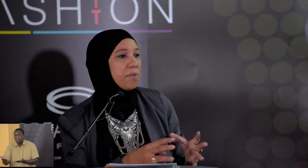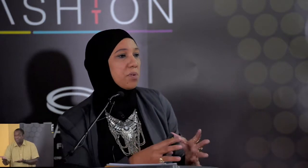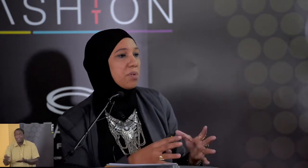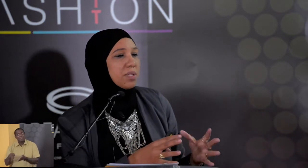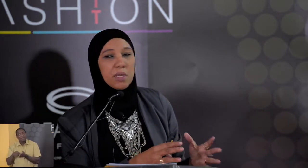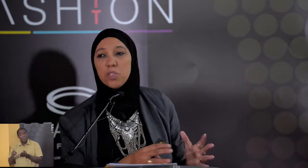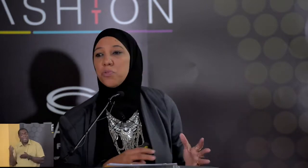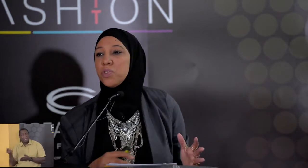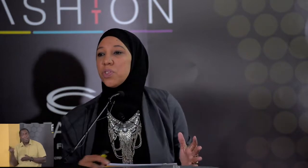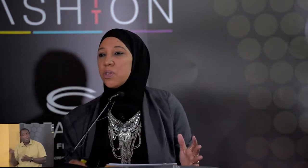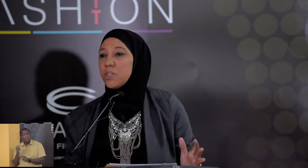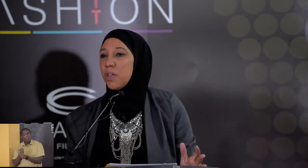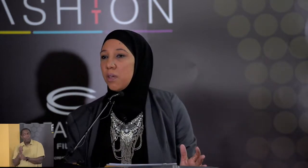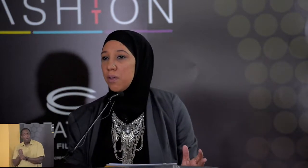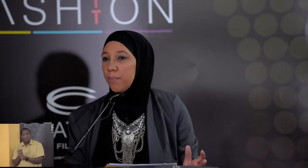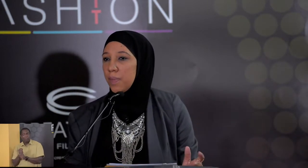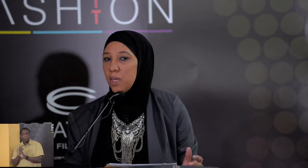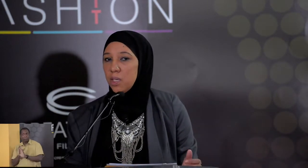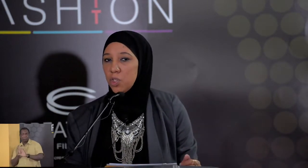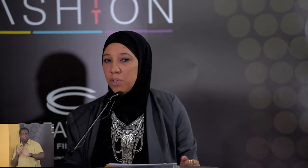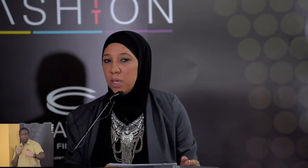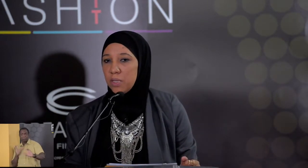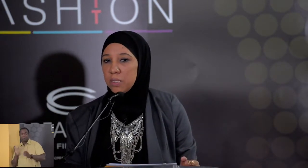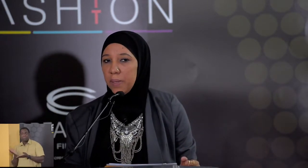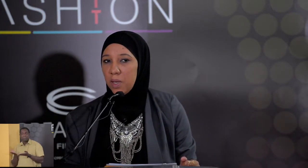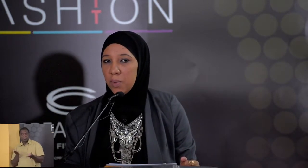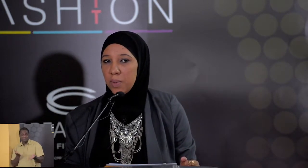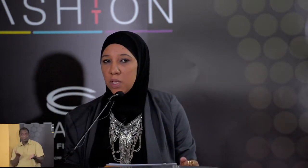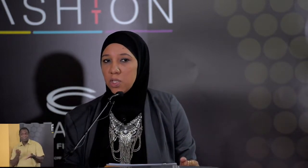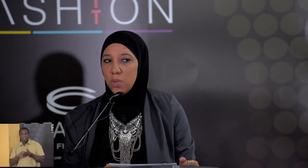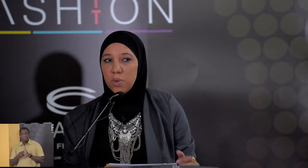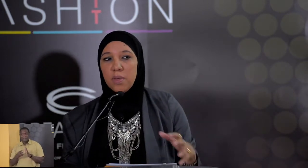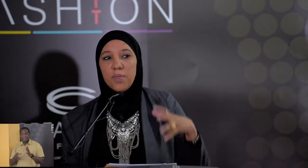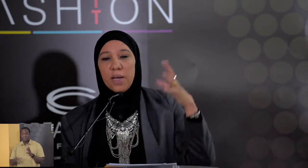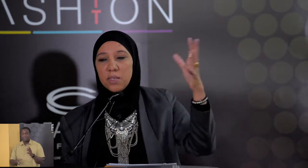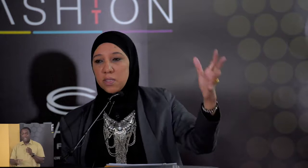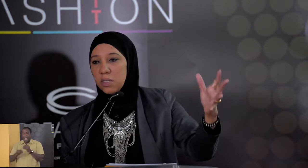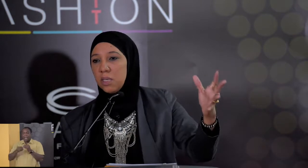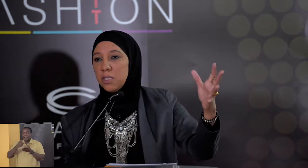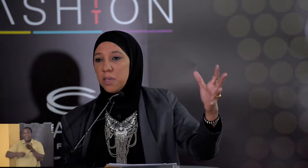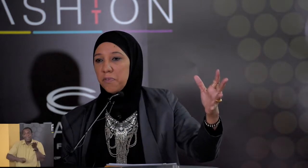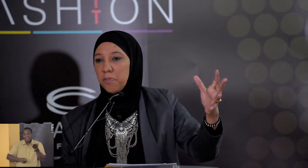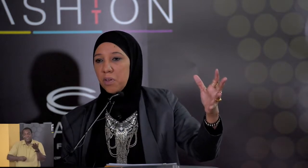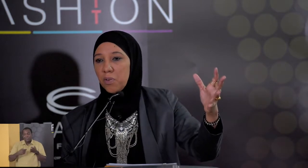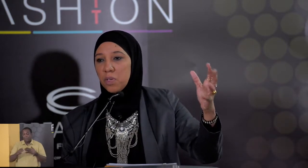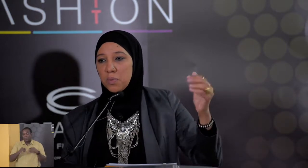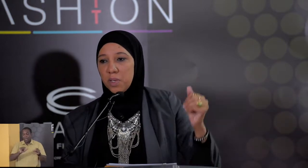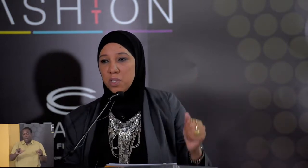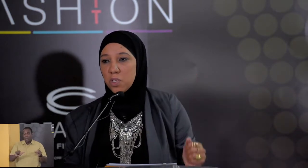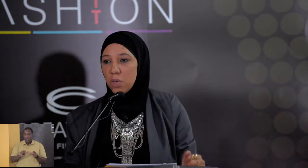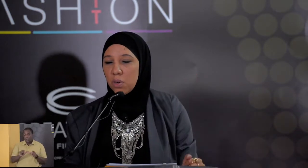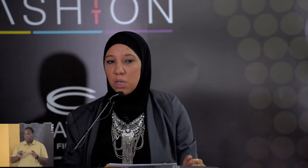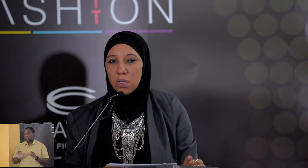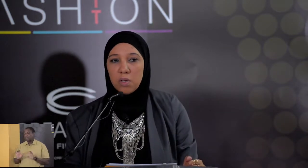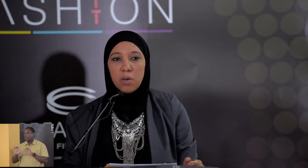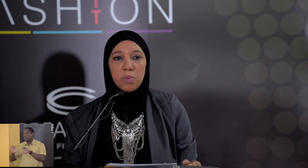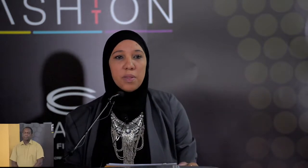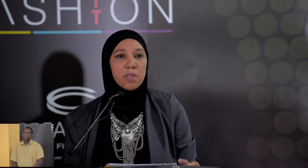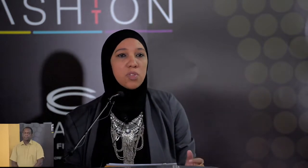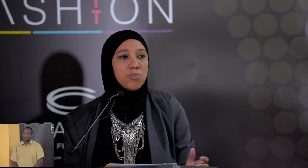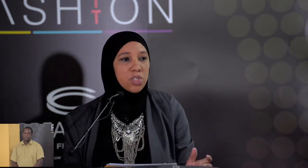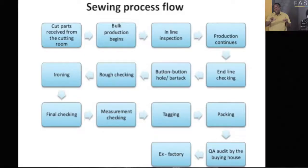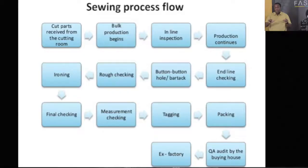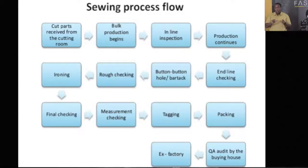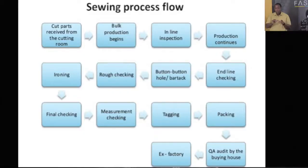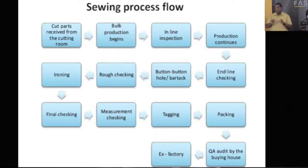retailers if you're selling to retailers here in Trinidad and Tobago. So that is a delivery cost, whether it's local or